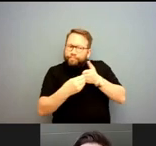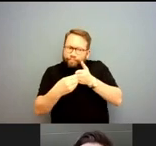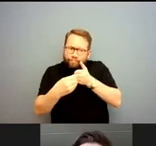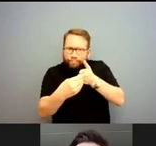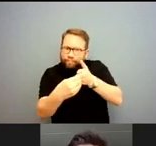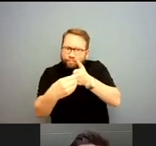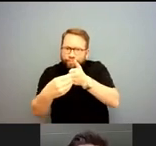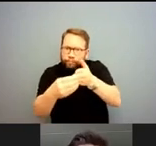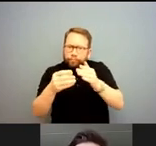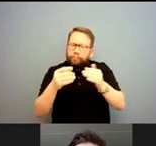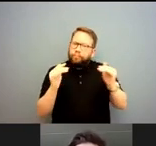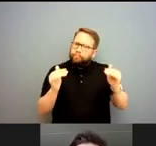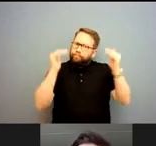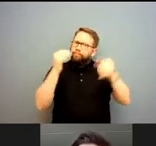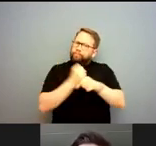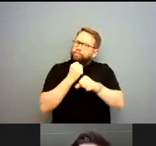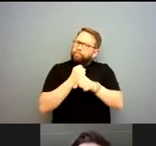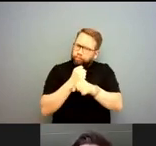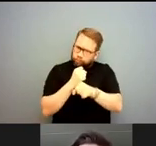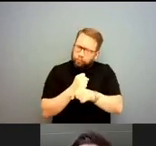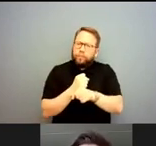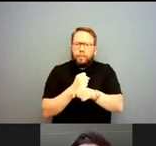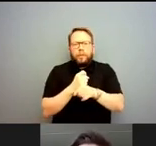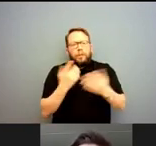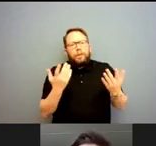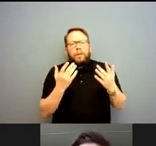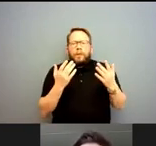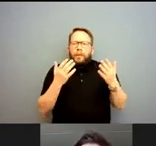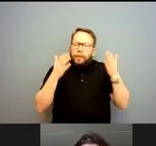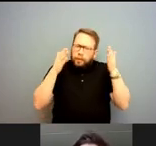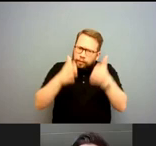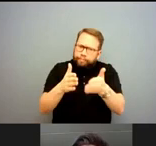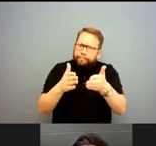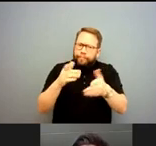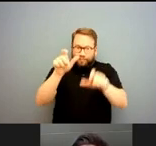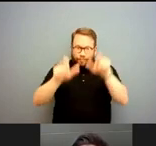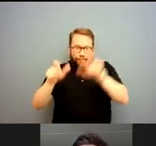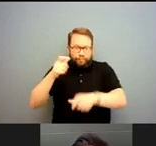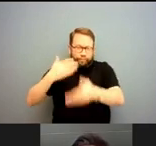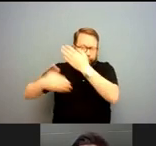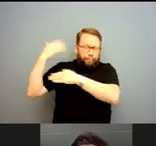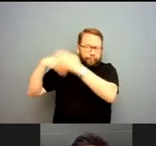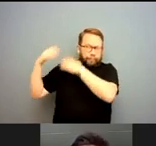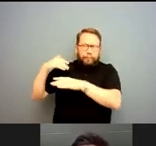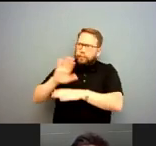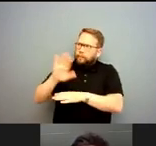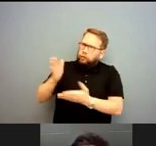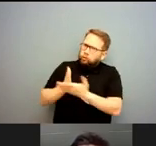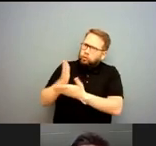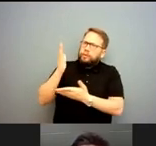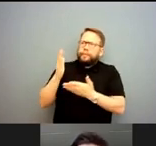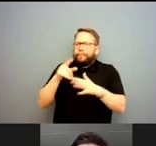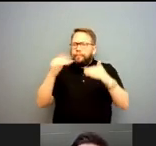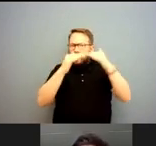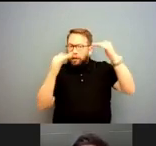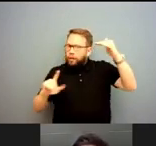rights of Indigenous peoples are fully implemented. It is the most comprehensive international